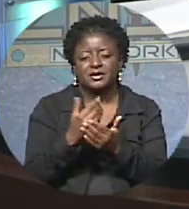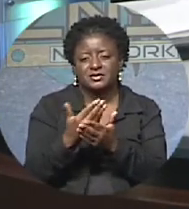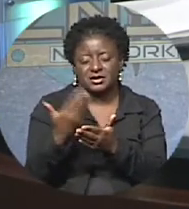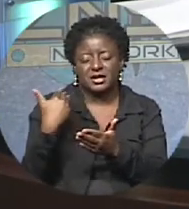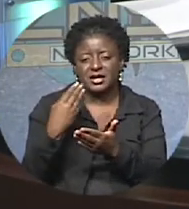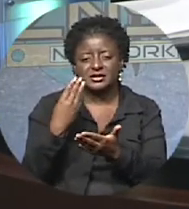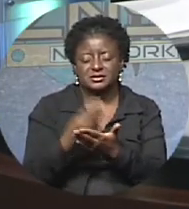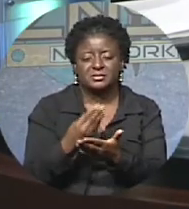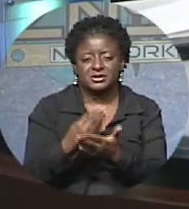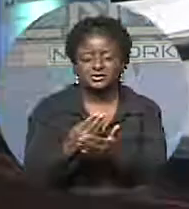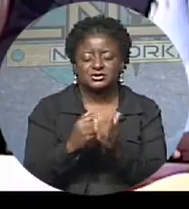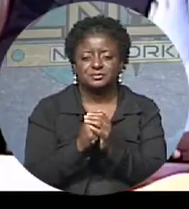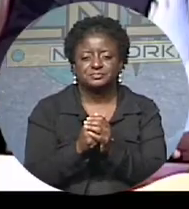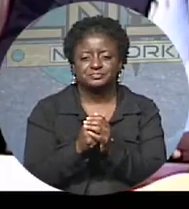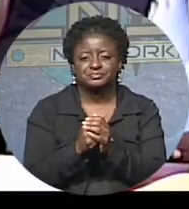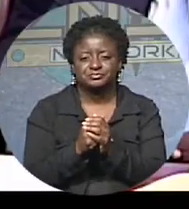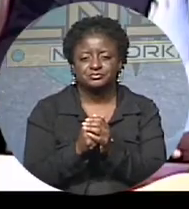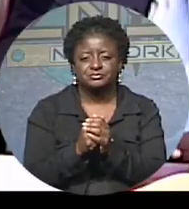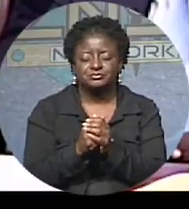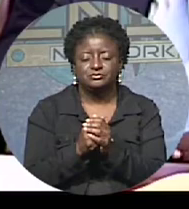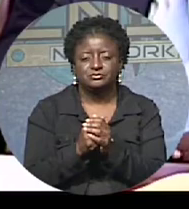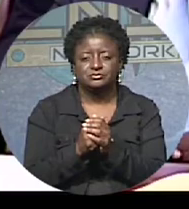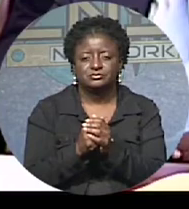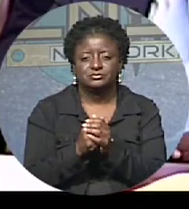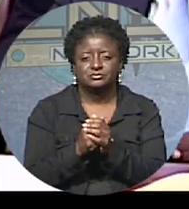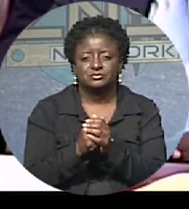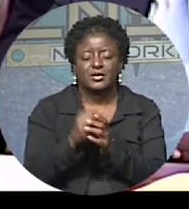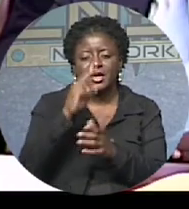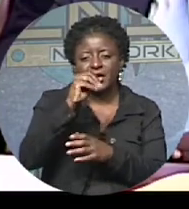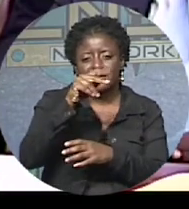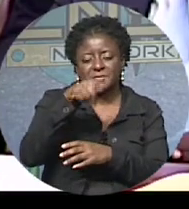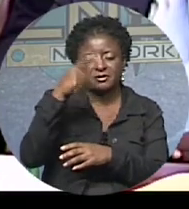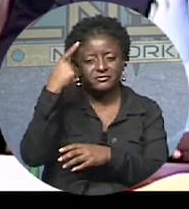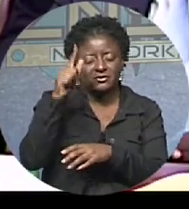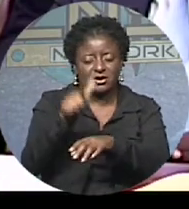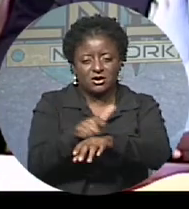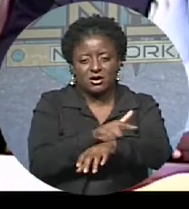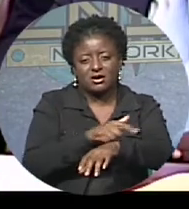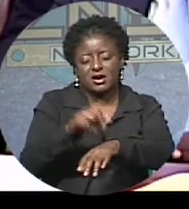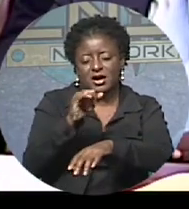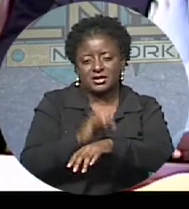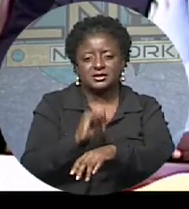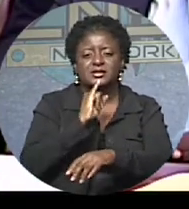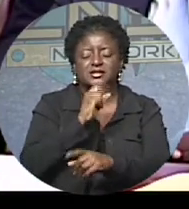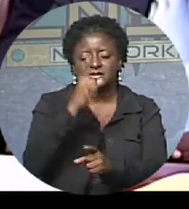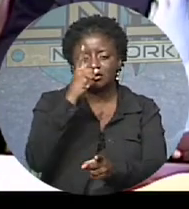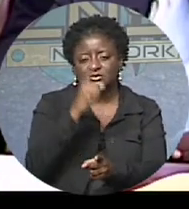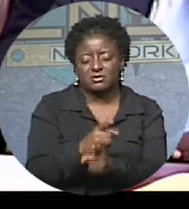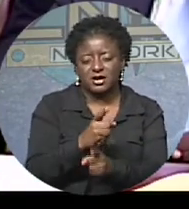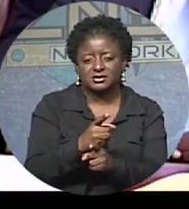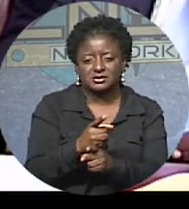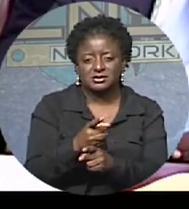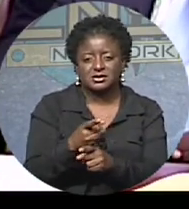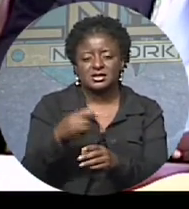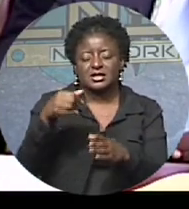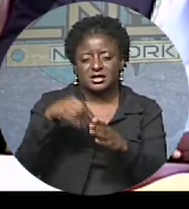budget. The Honourable Member for Long Island is correct in observing that